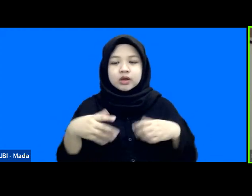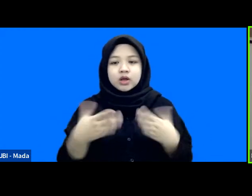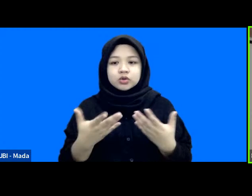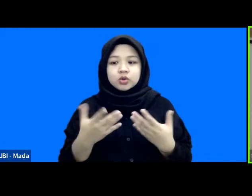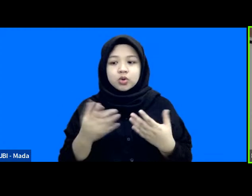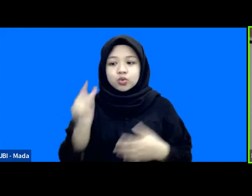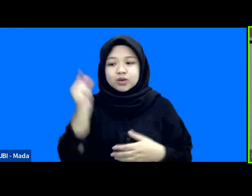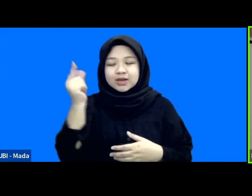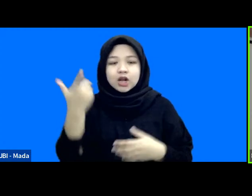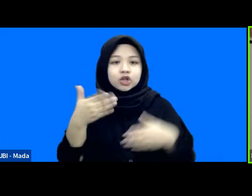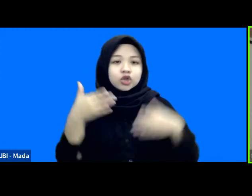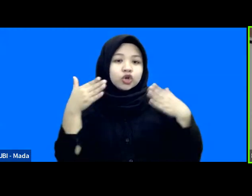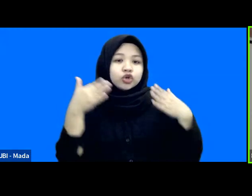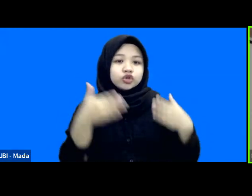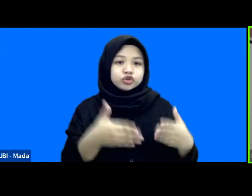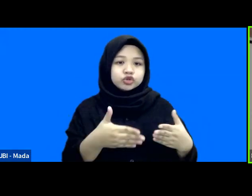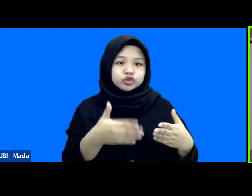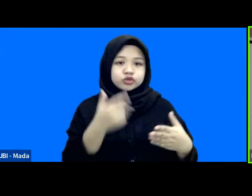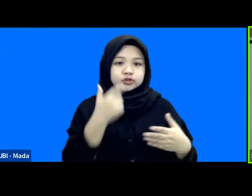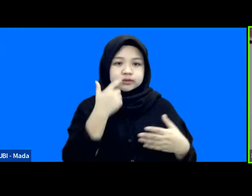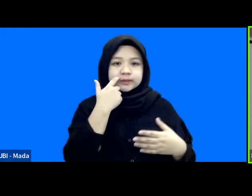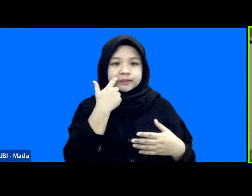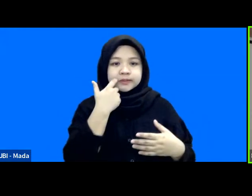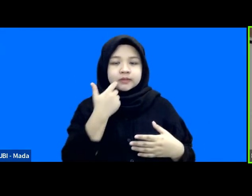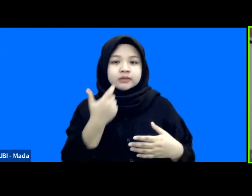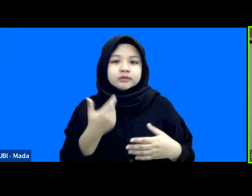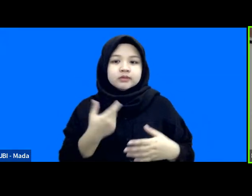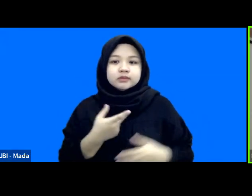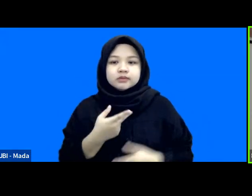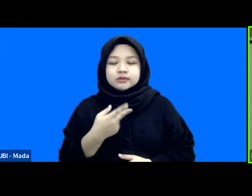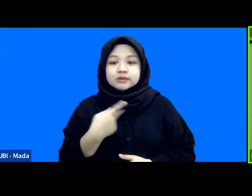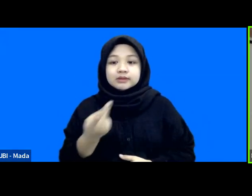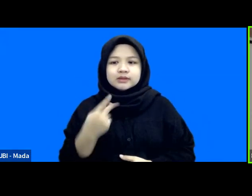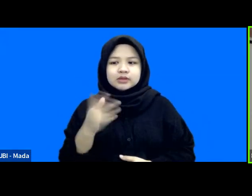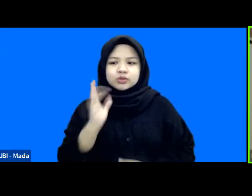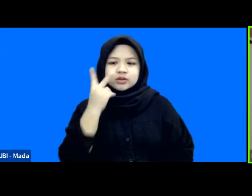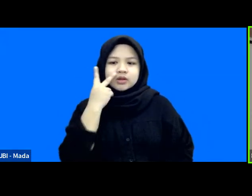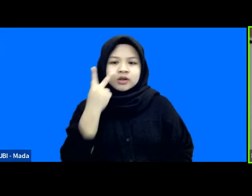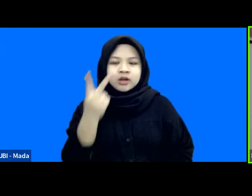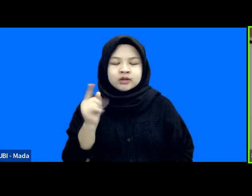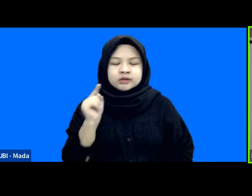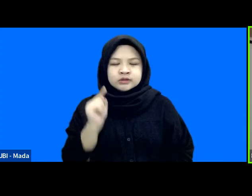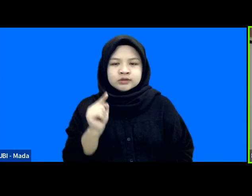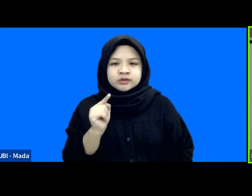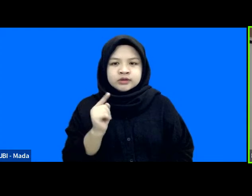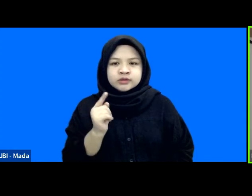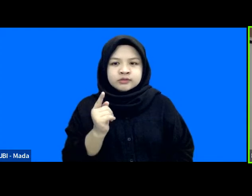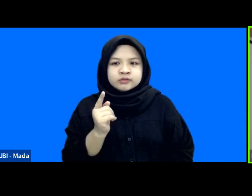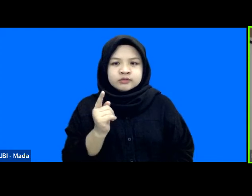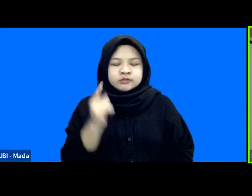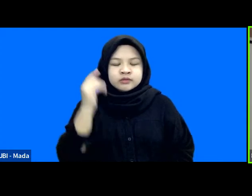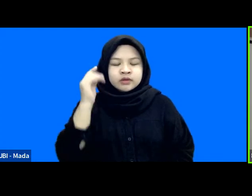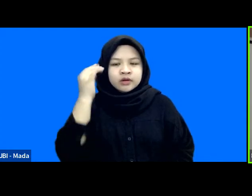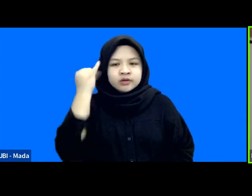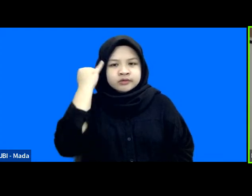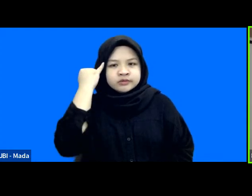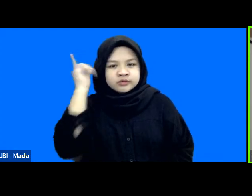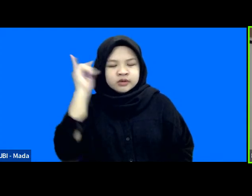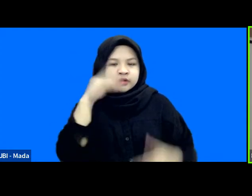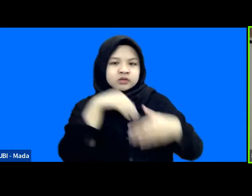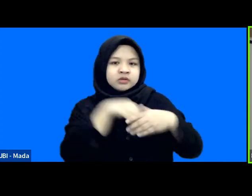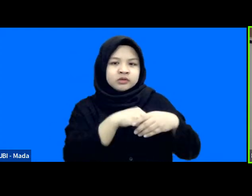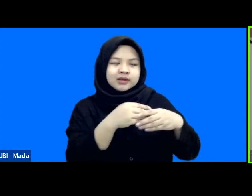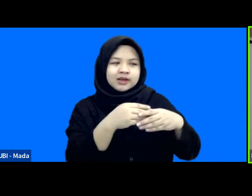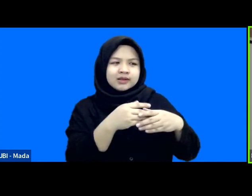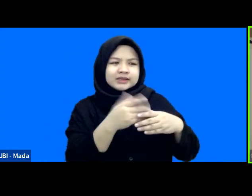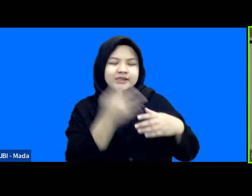them alarming. Point 1. And we should not think this is a theoretical or some wishy-washy idea because, as I said, China's already made many of these